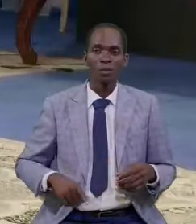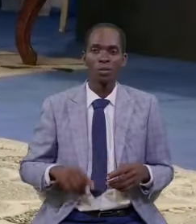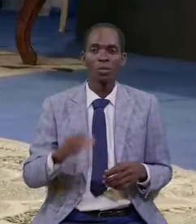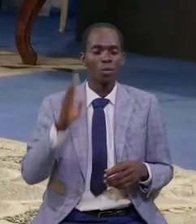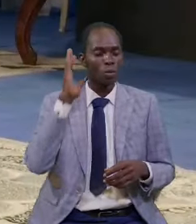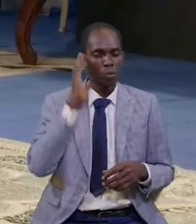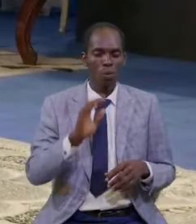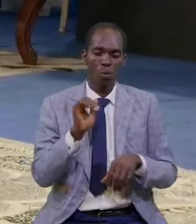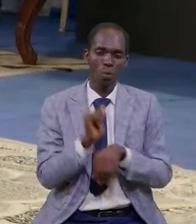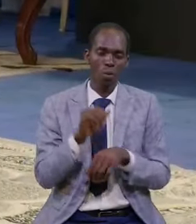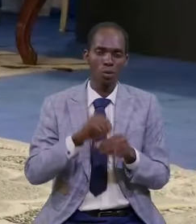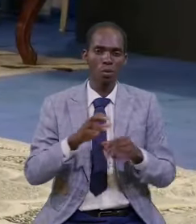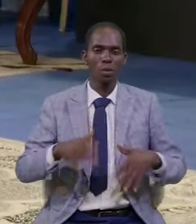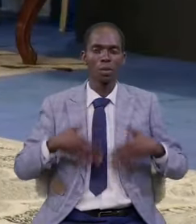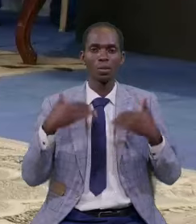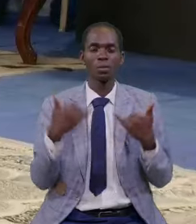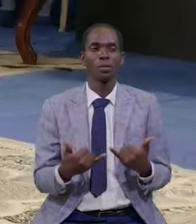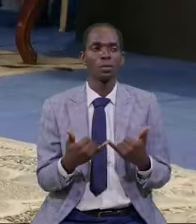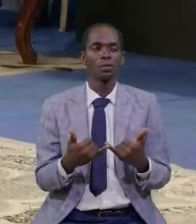now. Miracle.